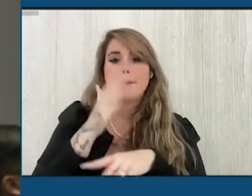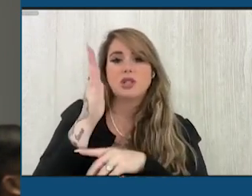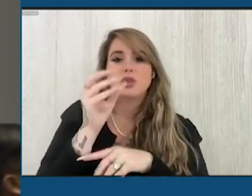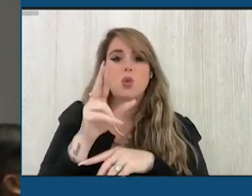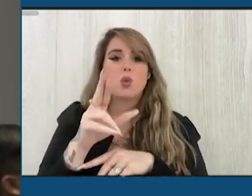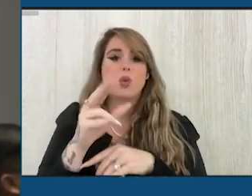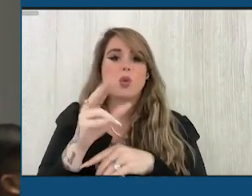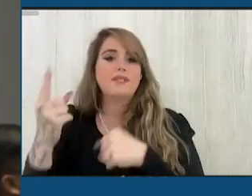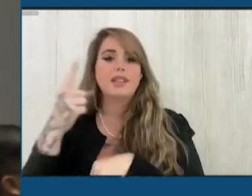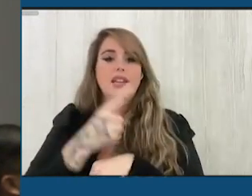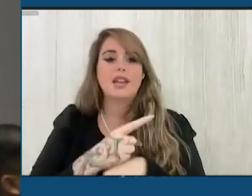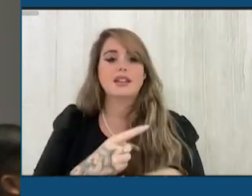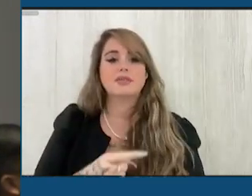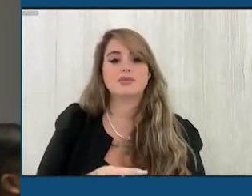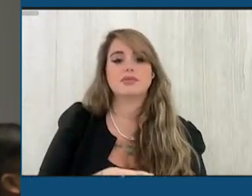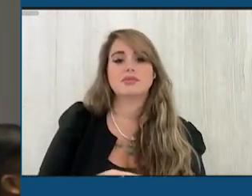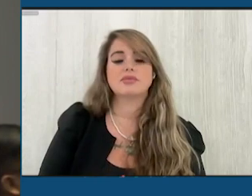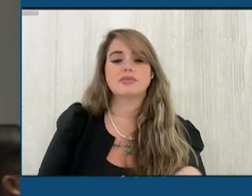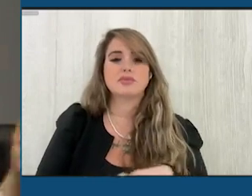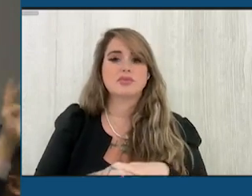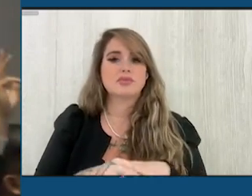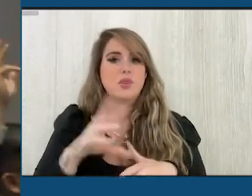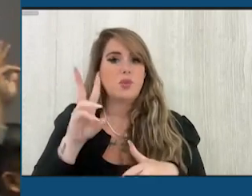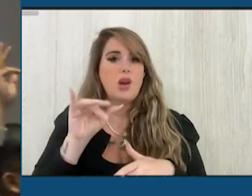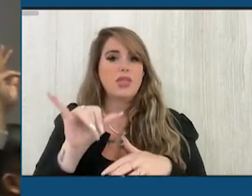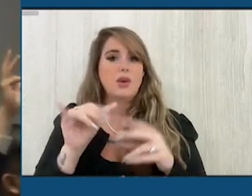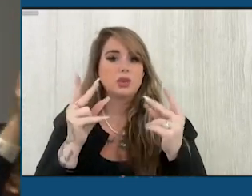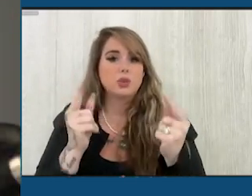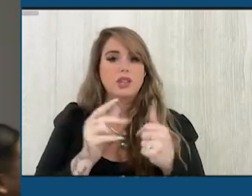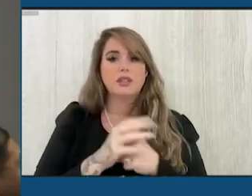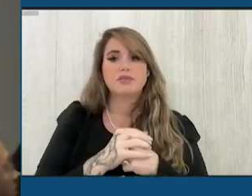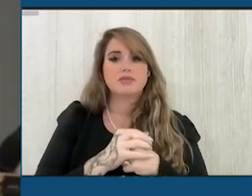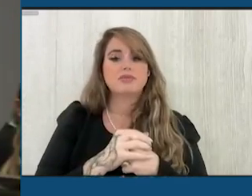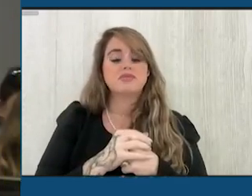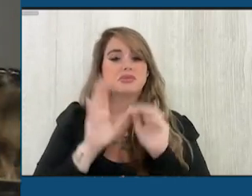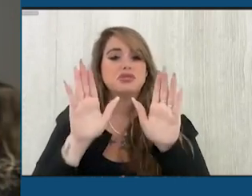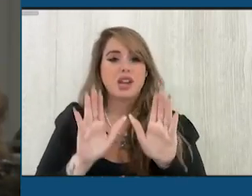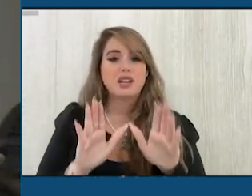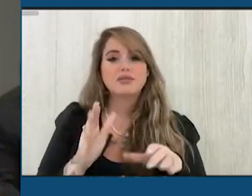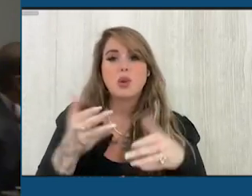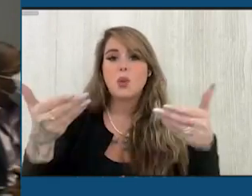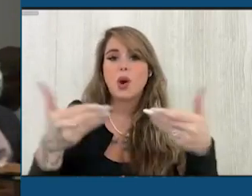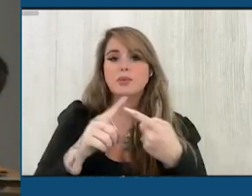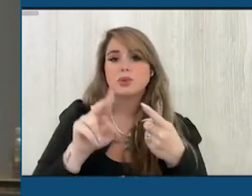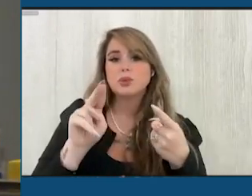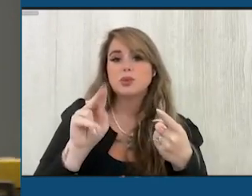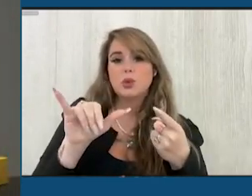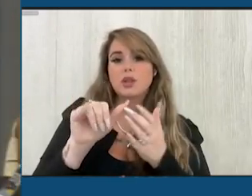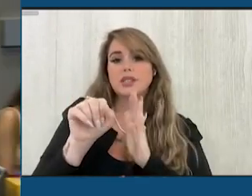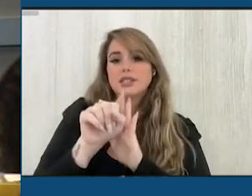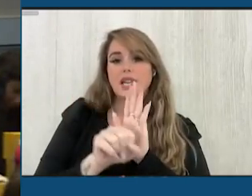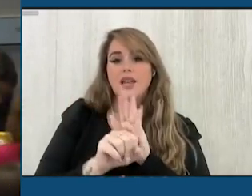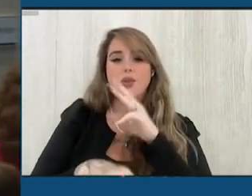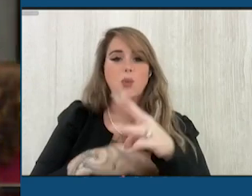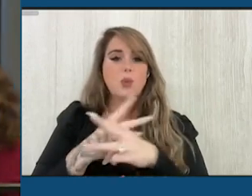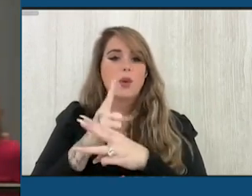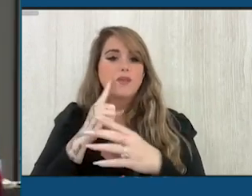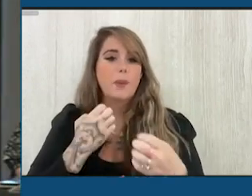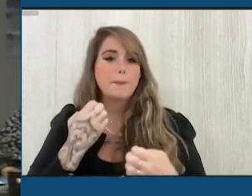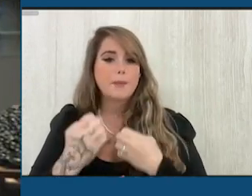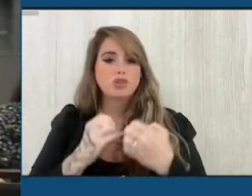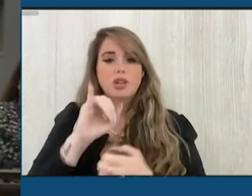day? Wow, that was quick. Great. Welcome to New York State, the world of emotional illiteracy and